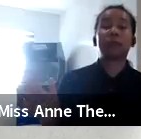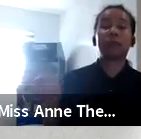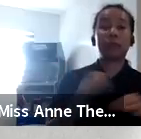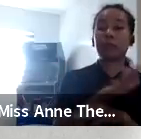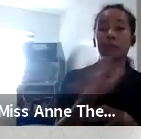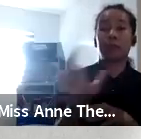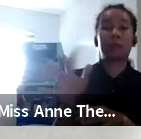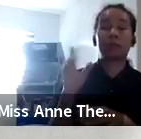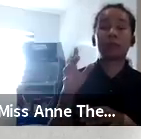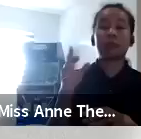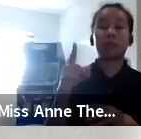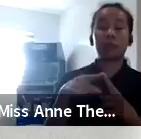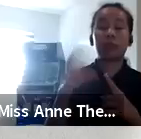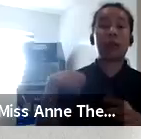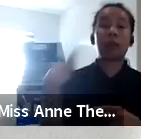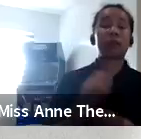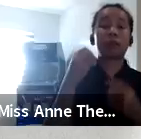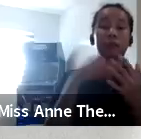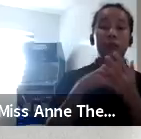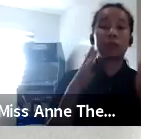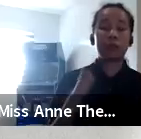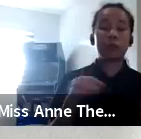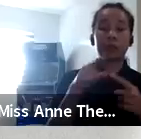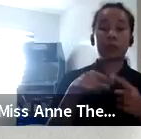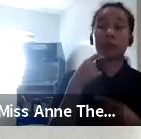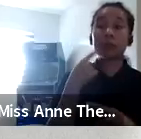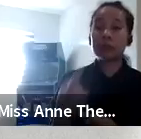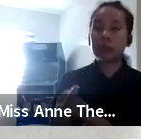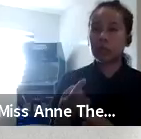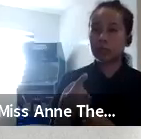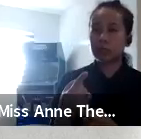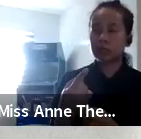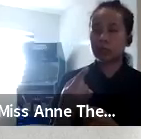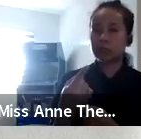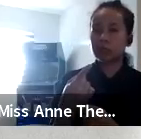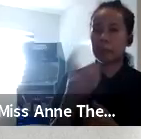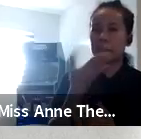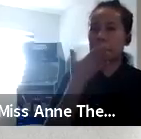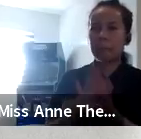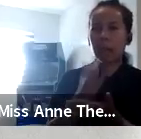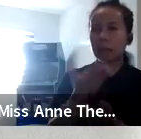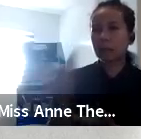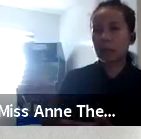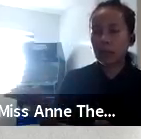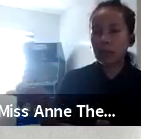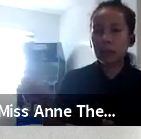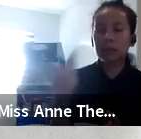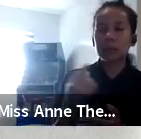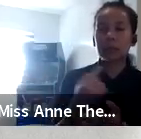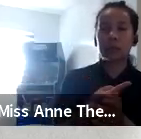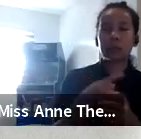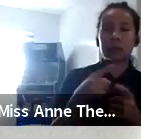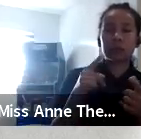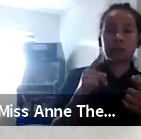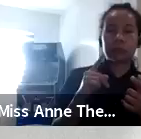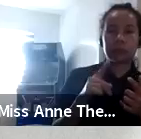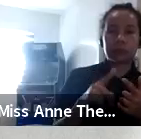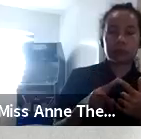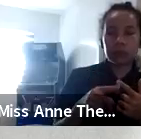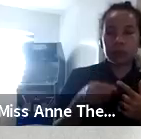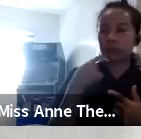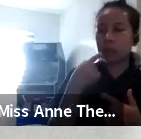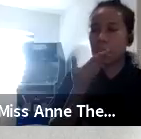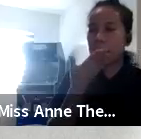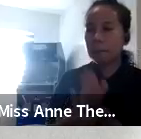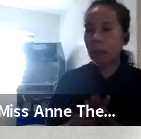pupils. When we look down at them, when we tell bad about them, when we describe them negatively, it sinks